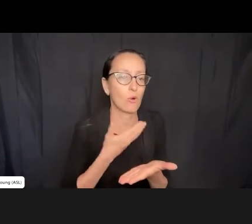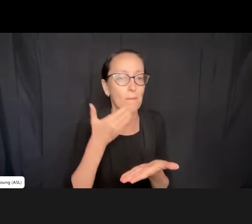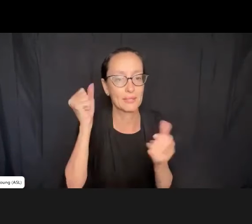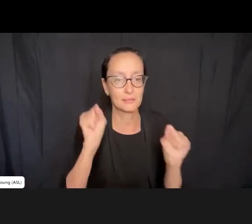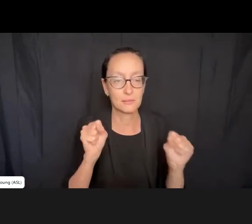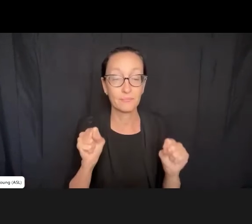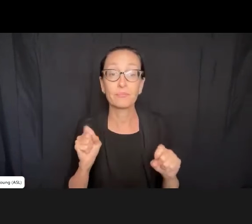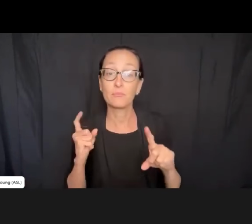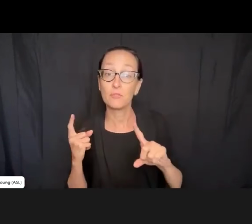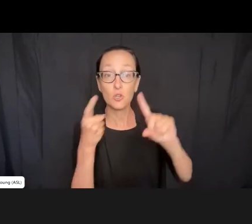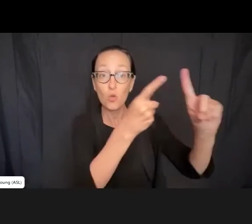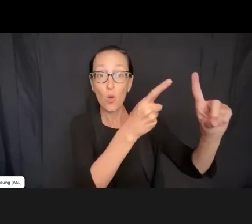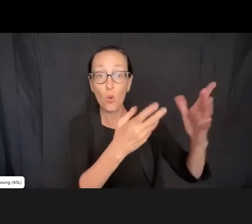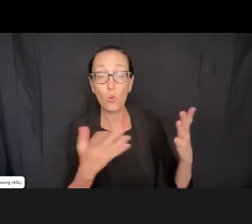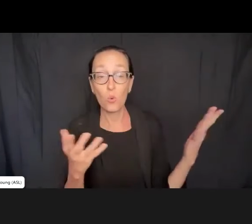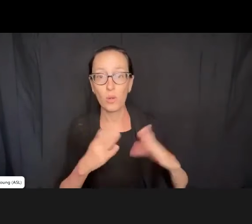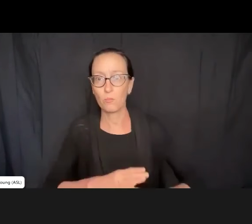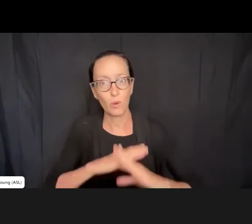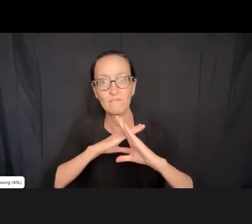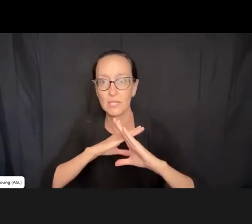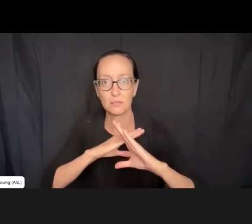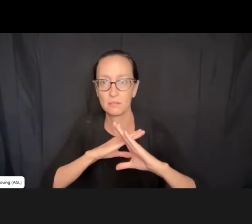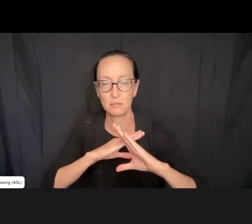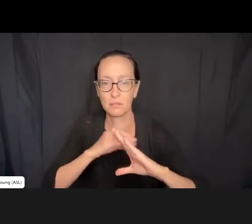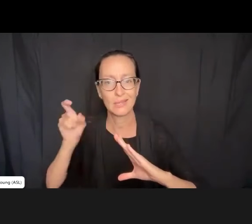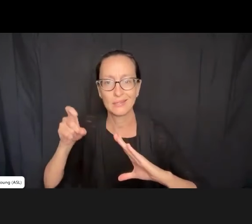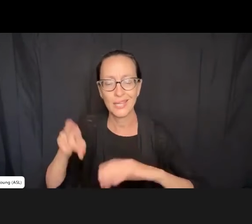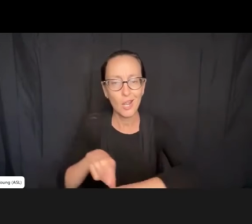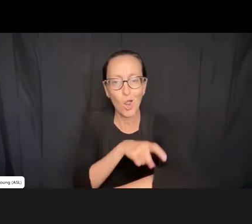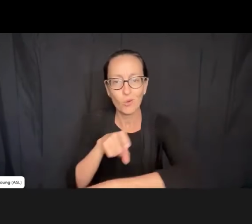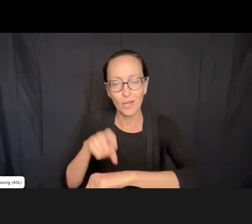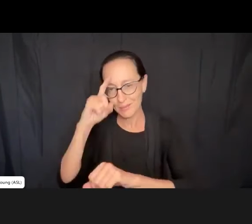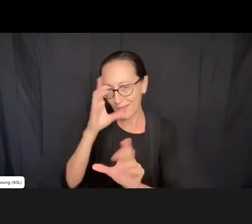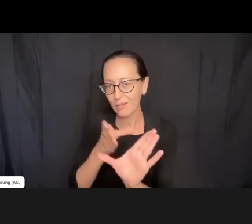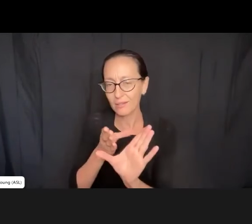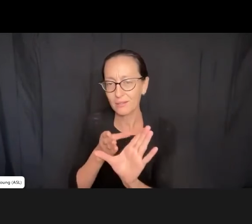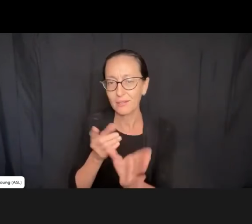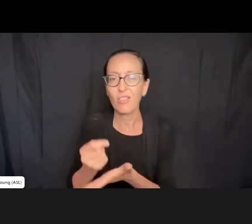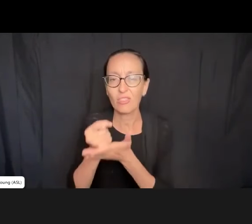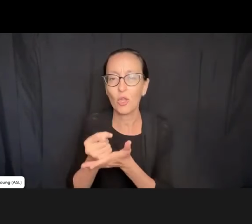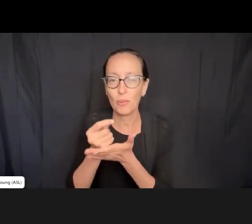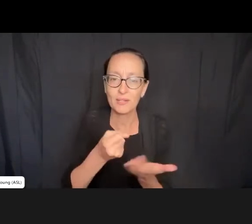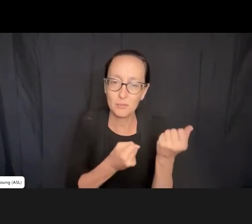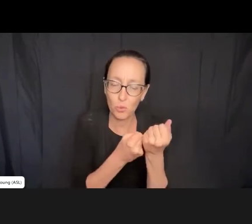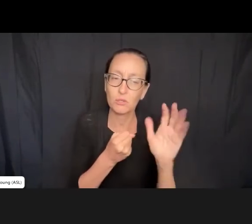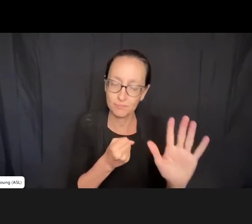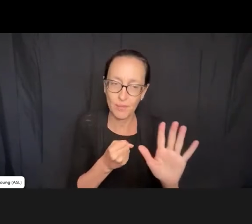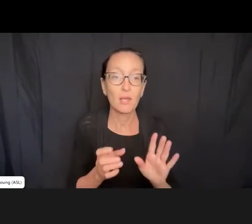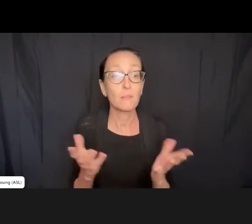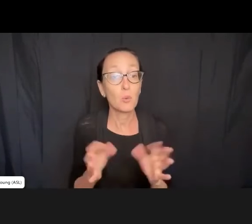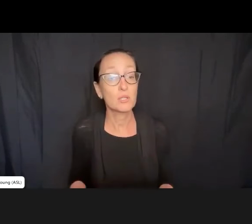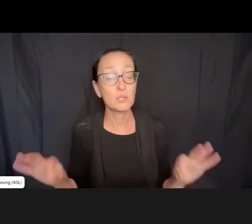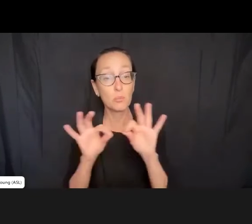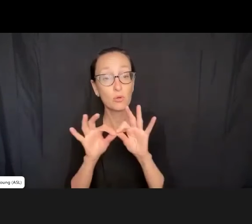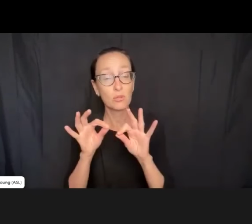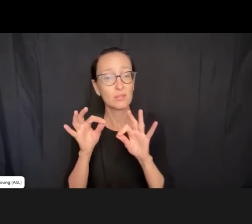goal, I would say, is for us to prevent them needing some of those long-term psychotherapeutic supports. But what's most critically important to all of the work that